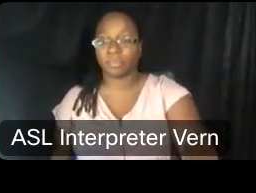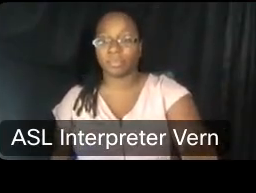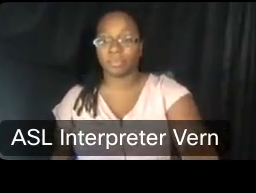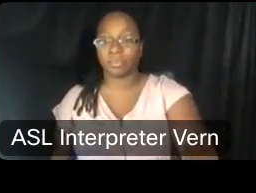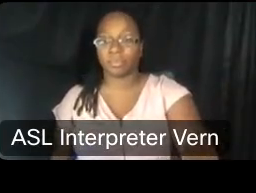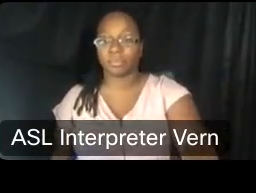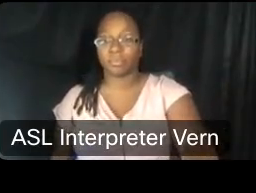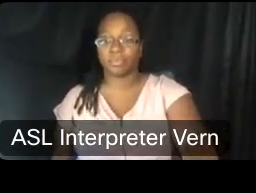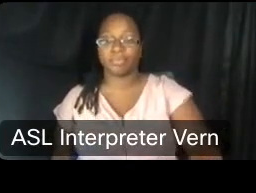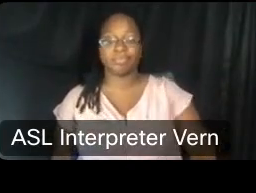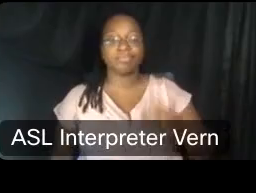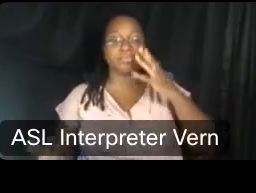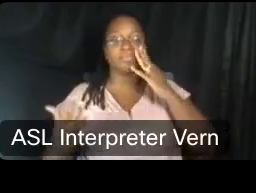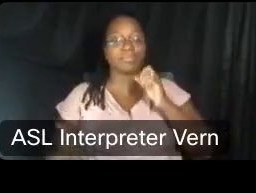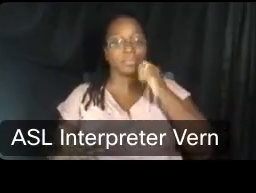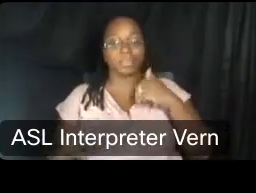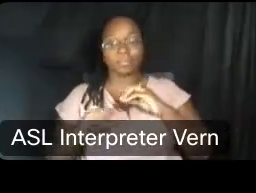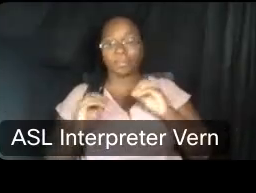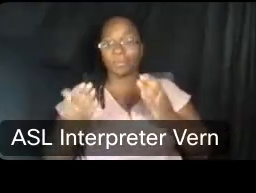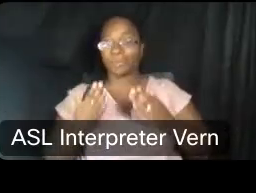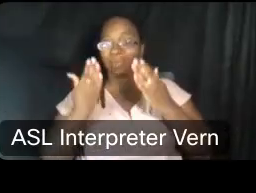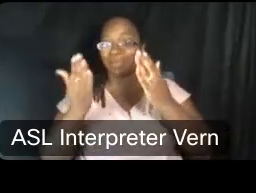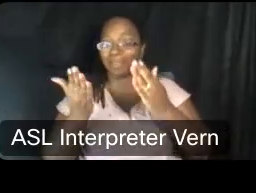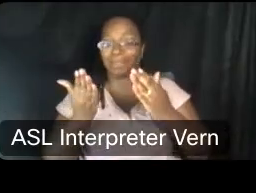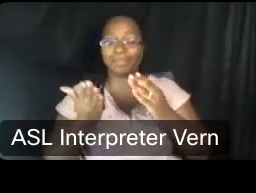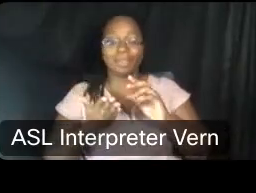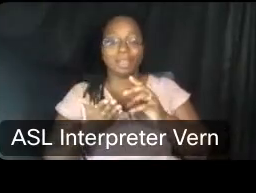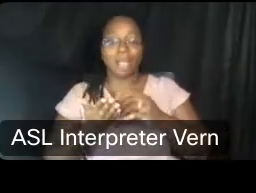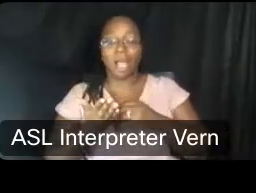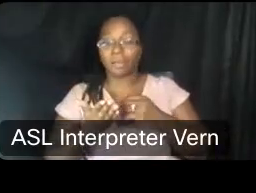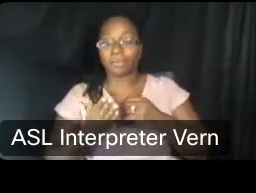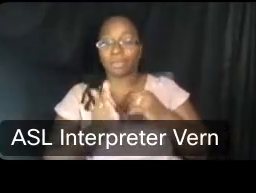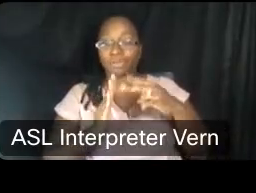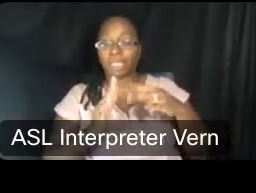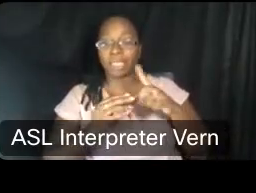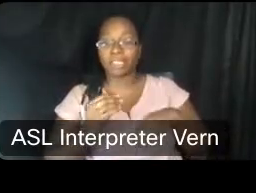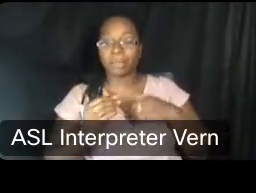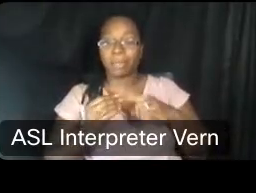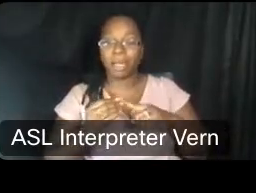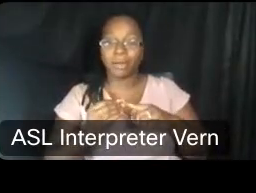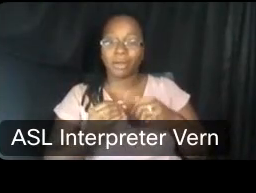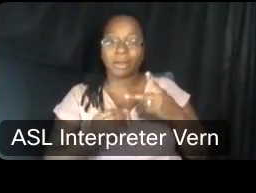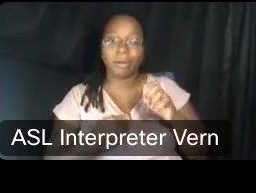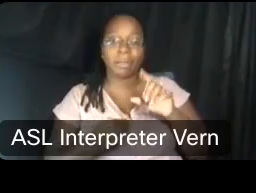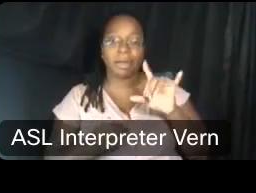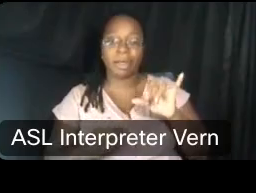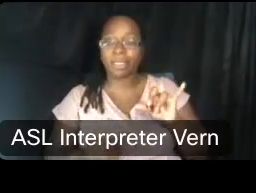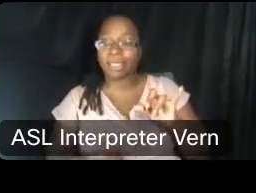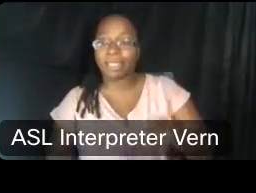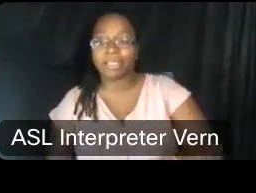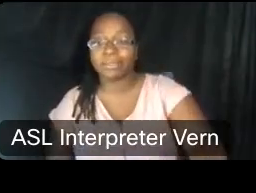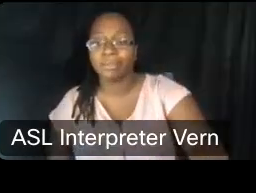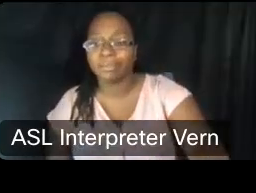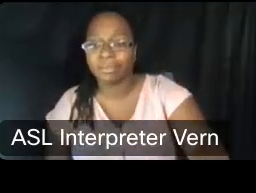Unfortunately, I do not have any suggested readings on polyvagal theory. I see that Rachel is helping with some of